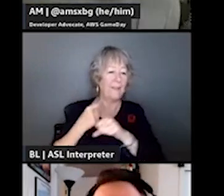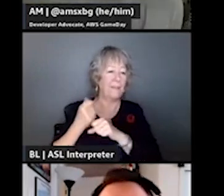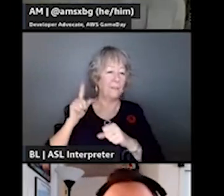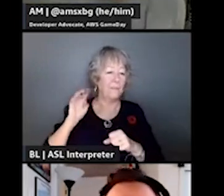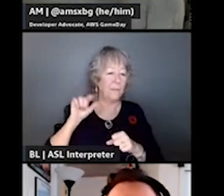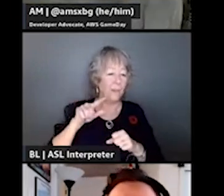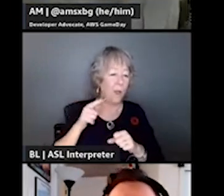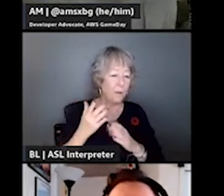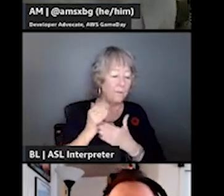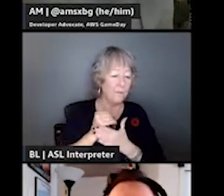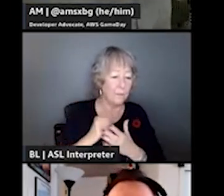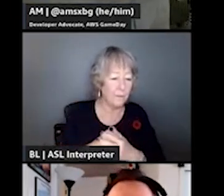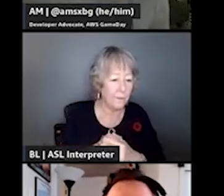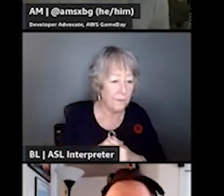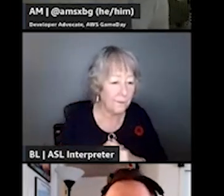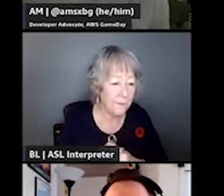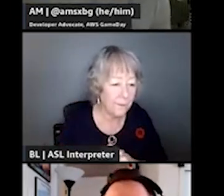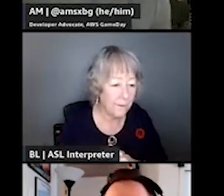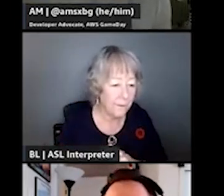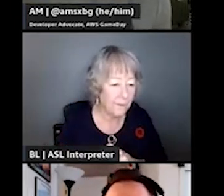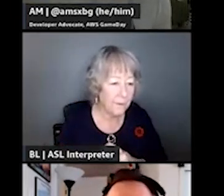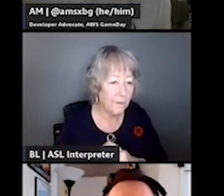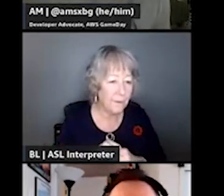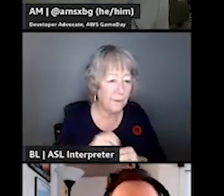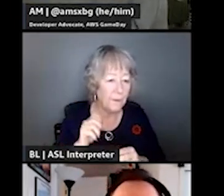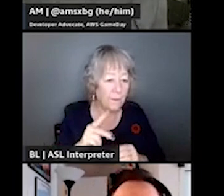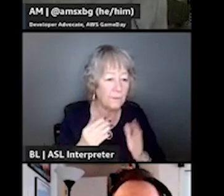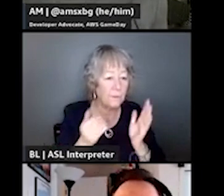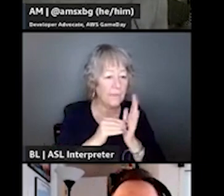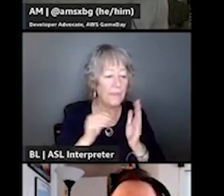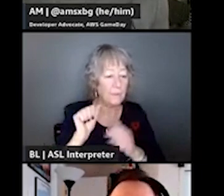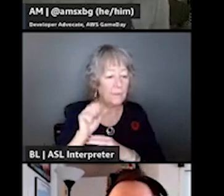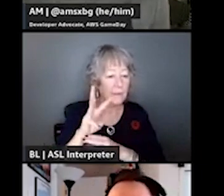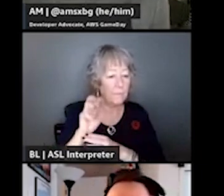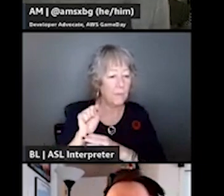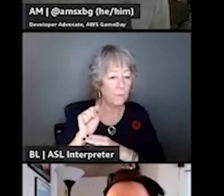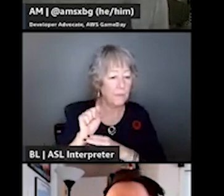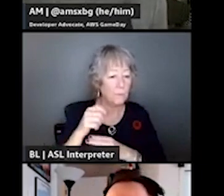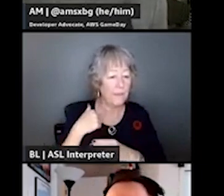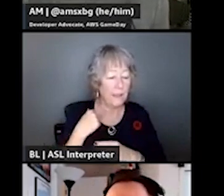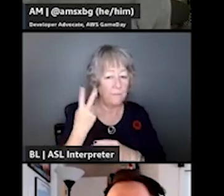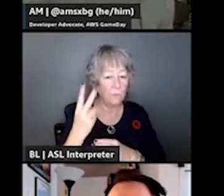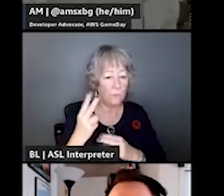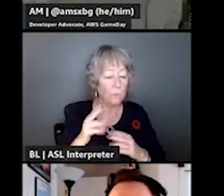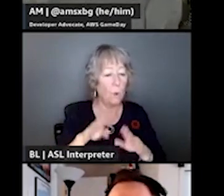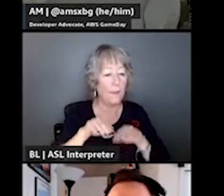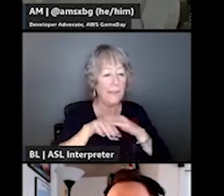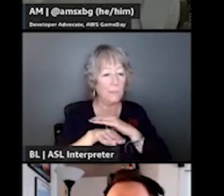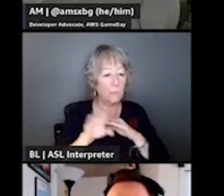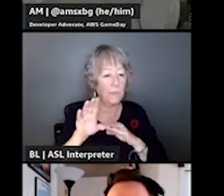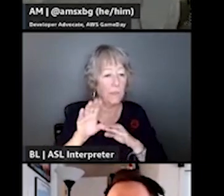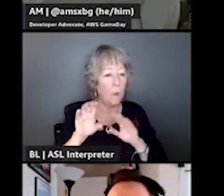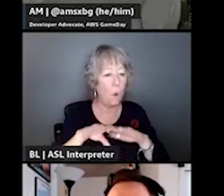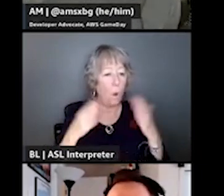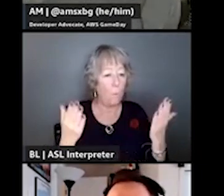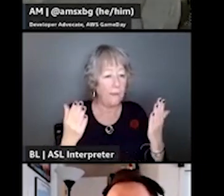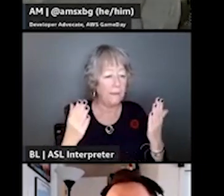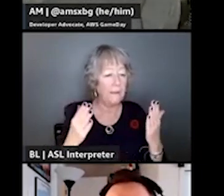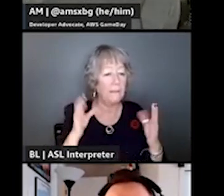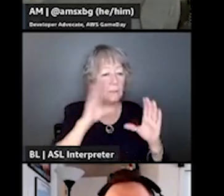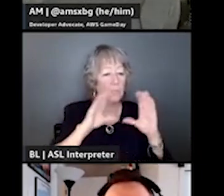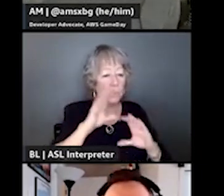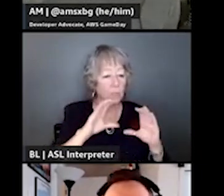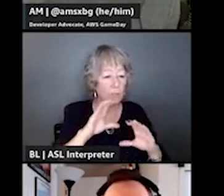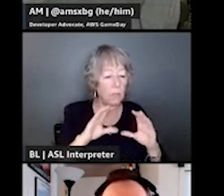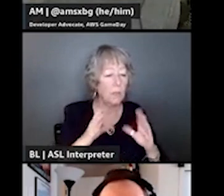All right. All right. So once you get into the AWS console, you have two options to go into the Opensearch Serverless. Either you can type the